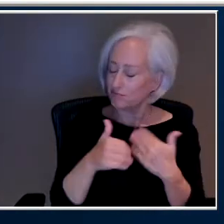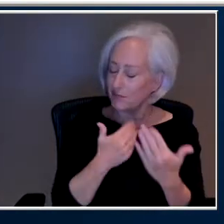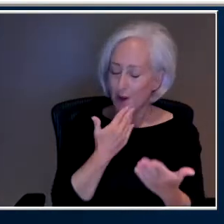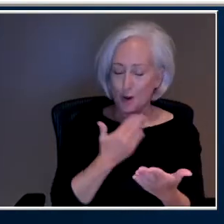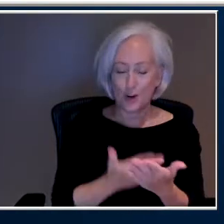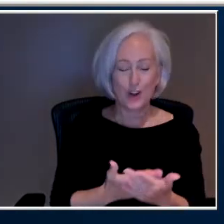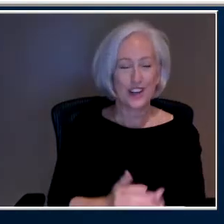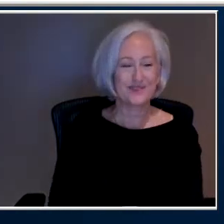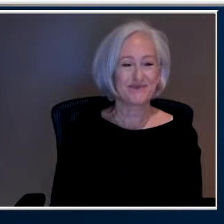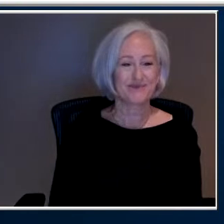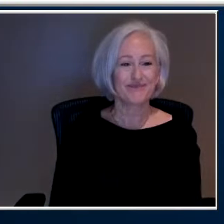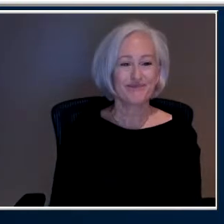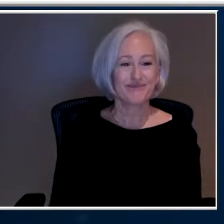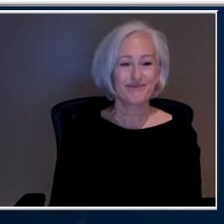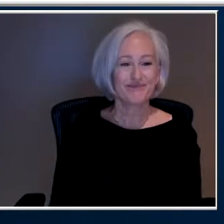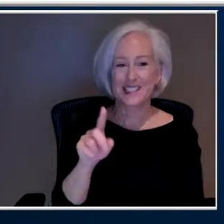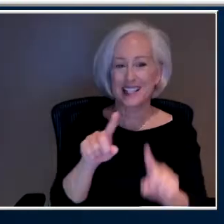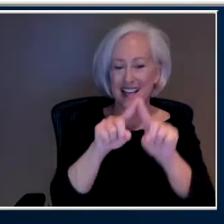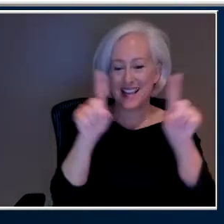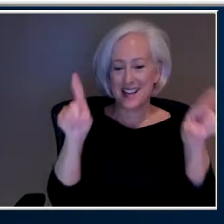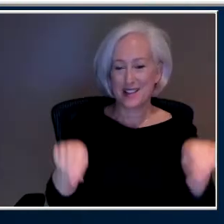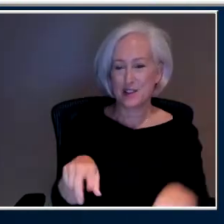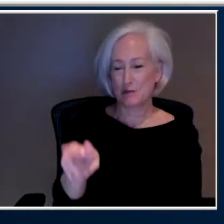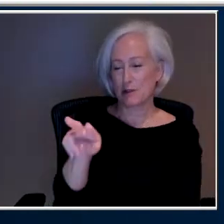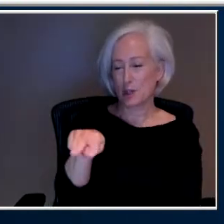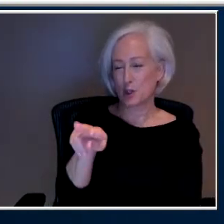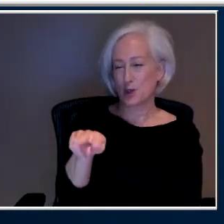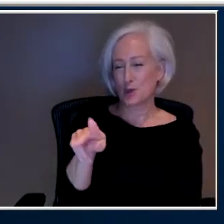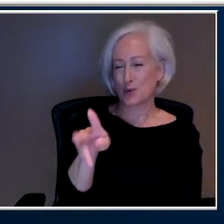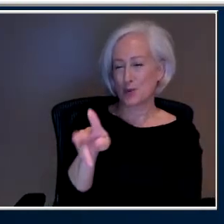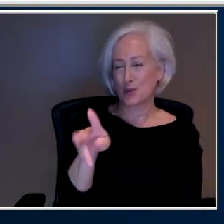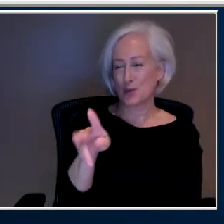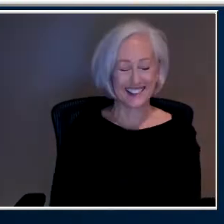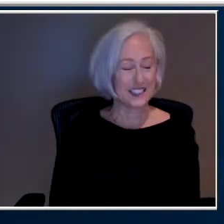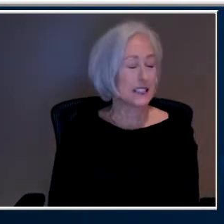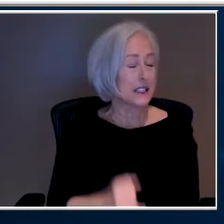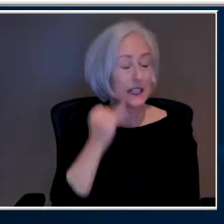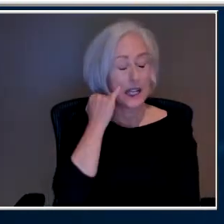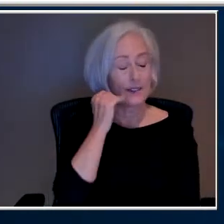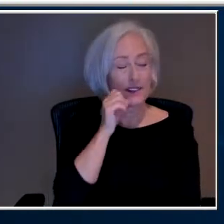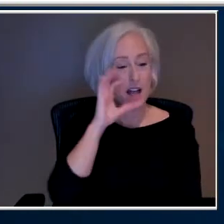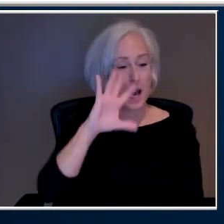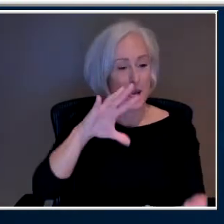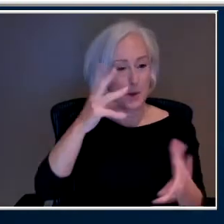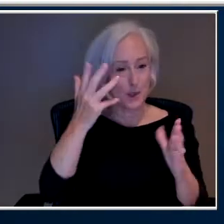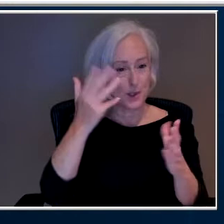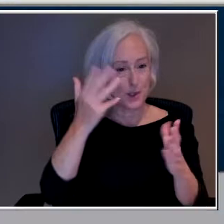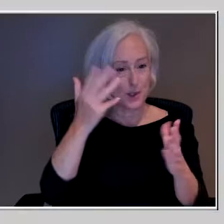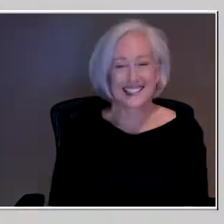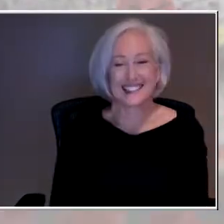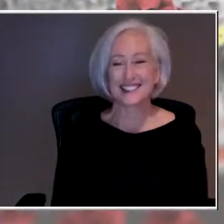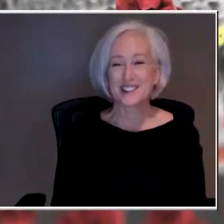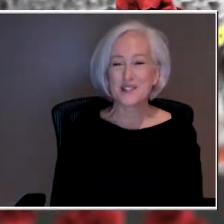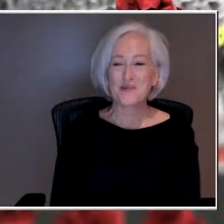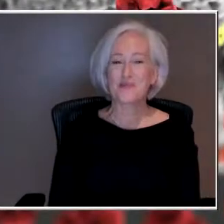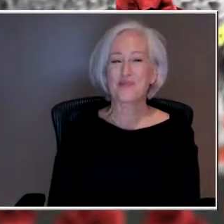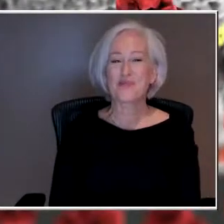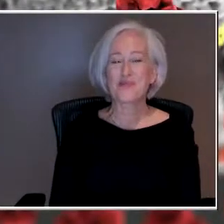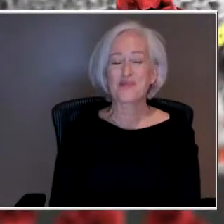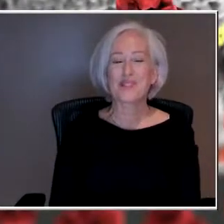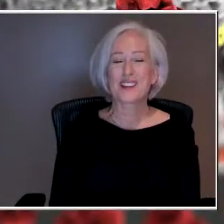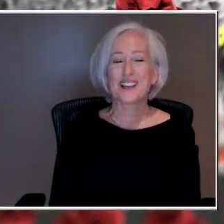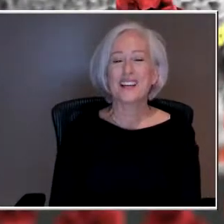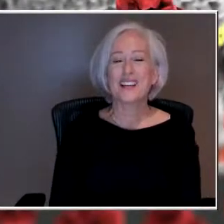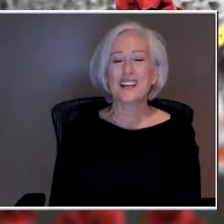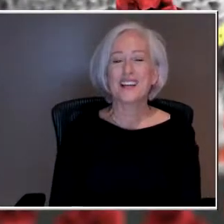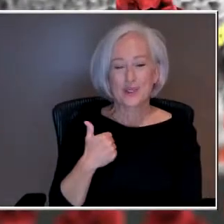the prompter. Yes. Okay, good. I just make things up otherwise. so. Absolutely. Okay, go for it. But it is good to have these experts